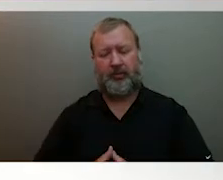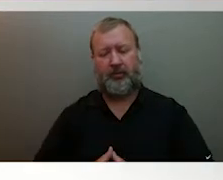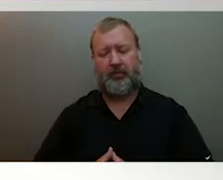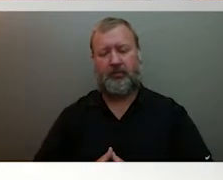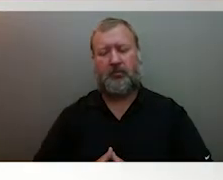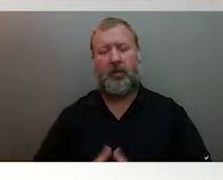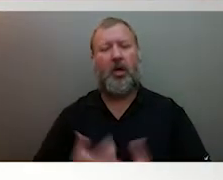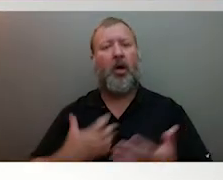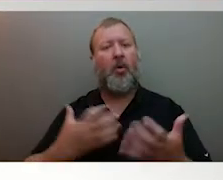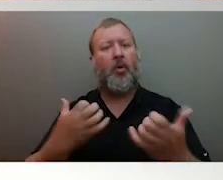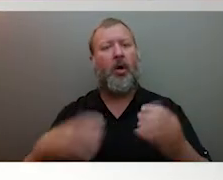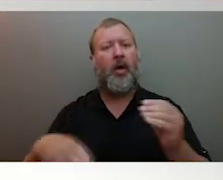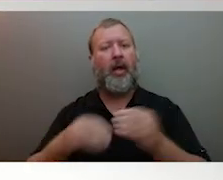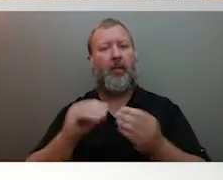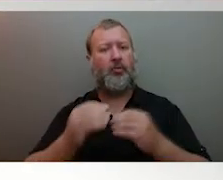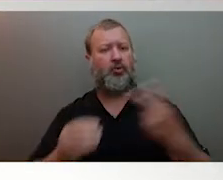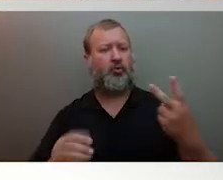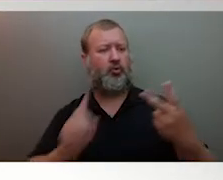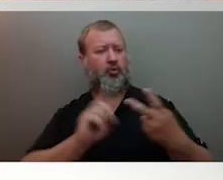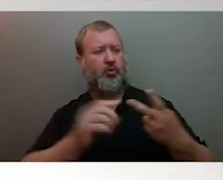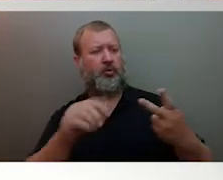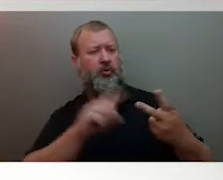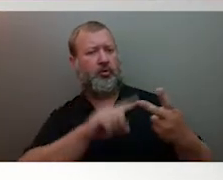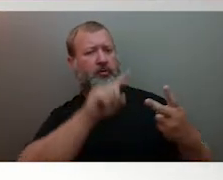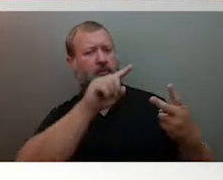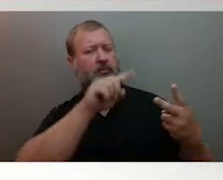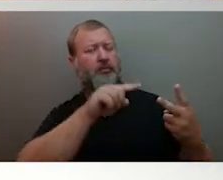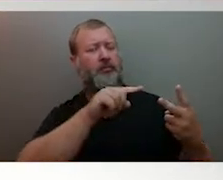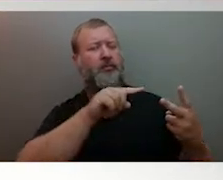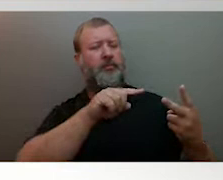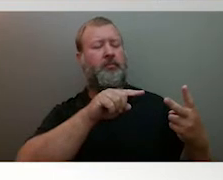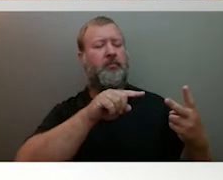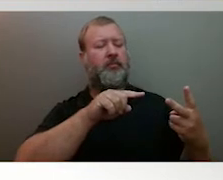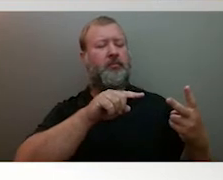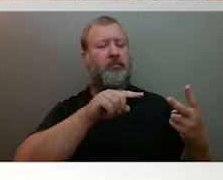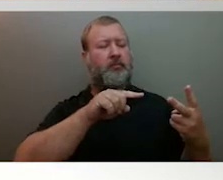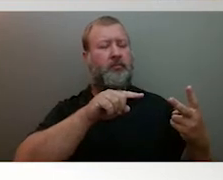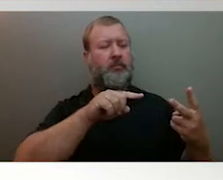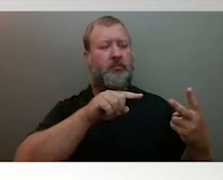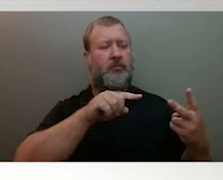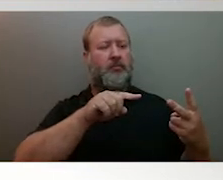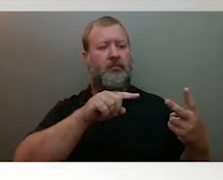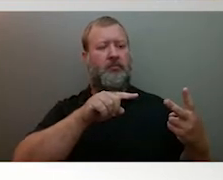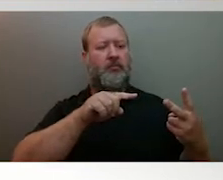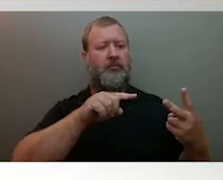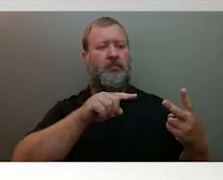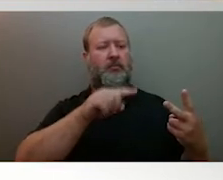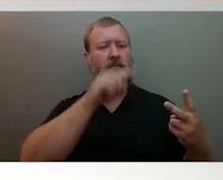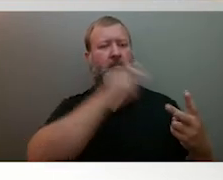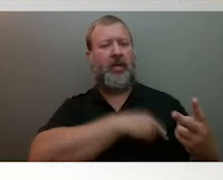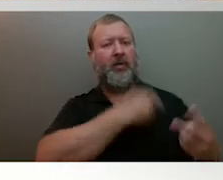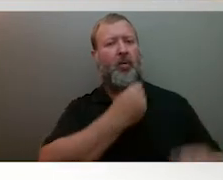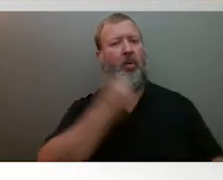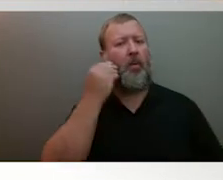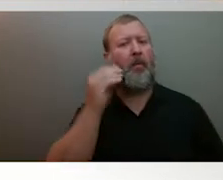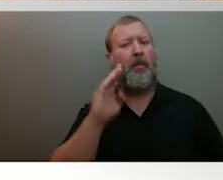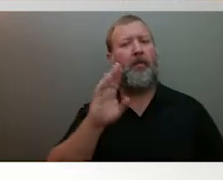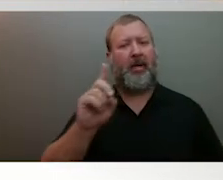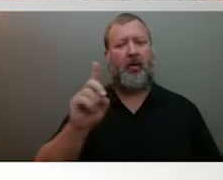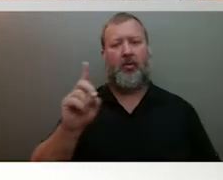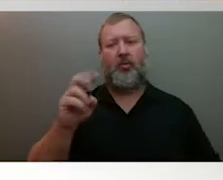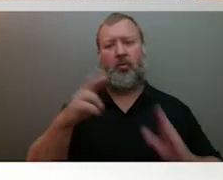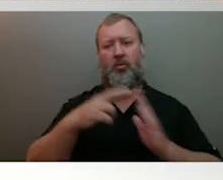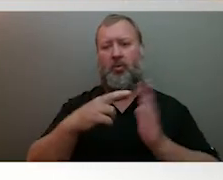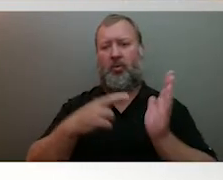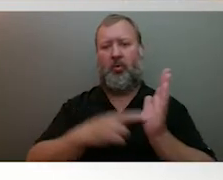I would like to look at bullet number 2 again. One thing that with the hospital homebound rule, it